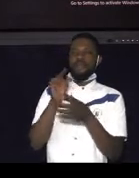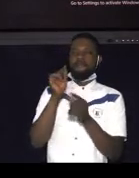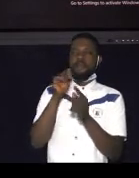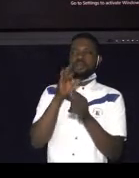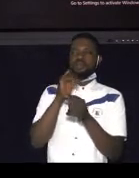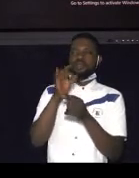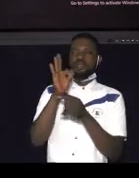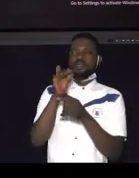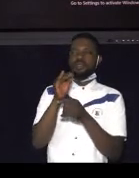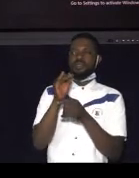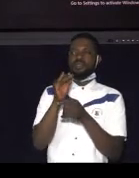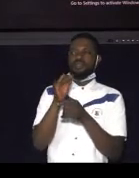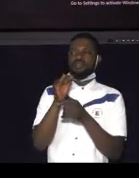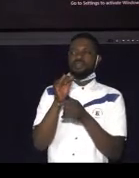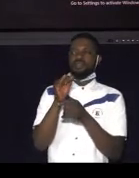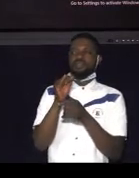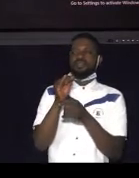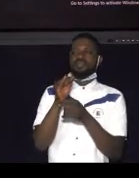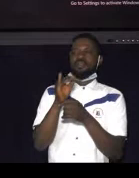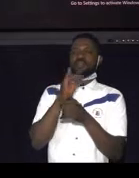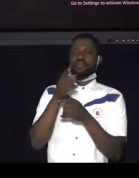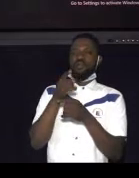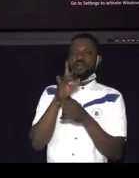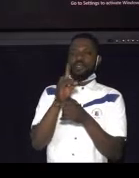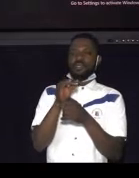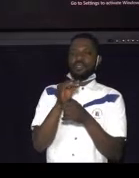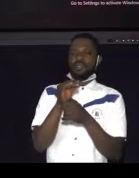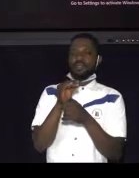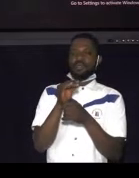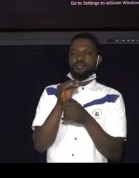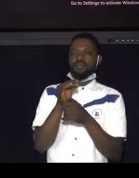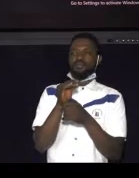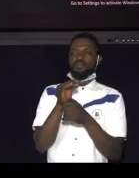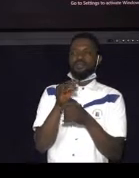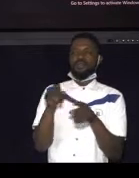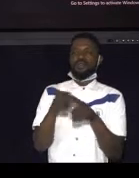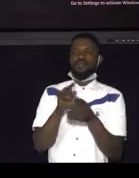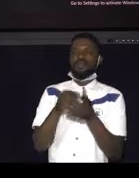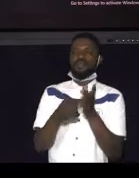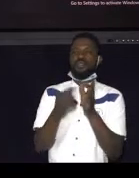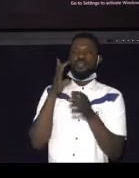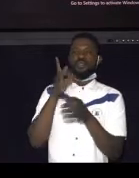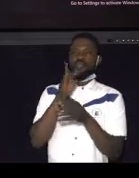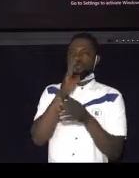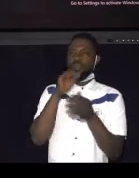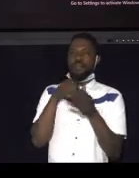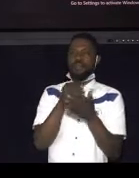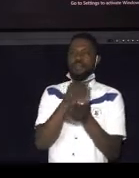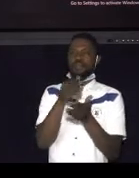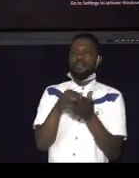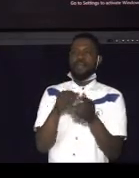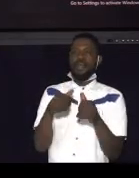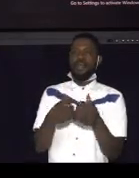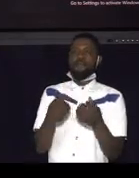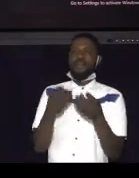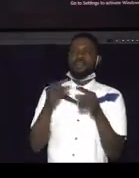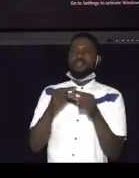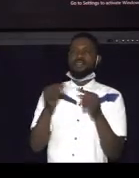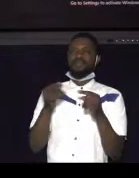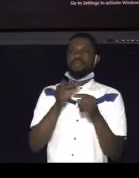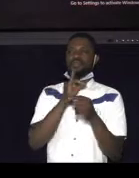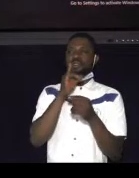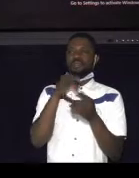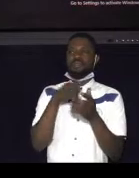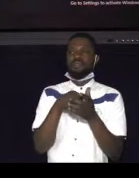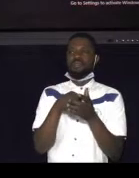90. From here down this way is 180. So this should be in between. So how many degrees do you think this